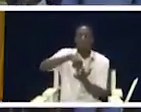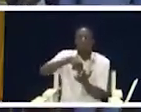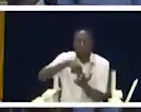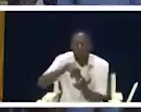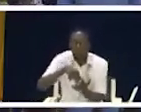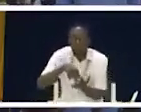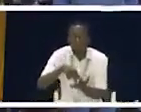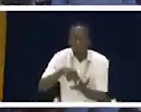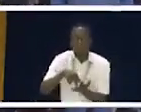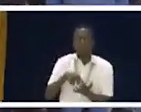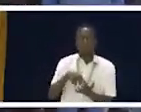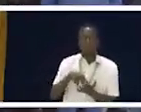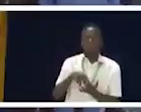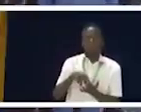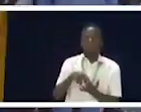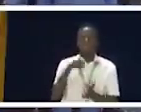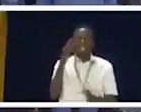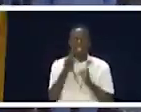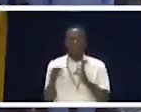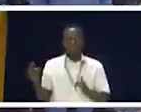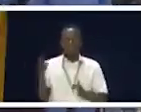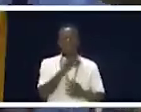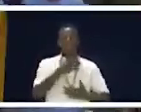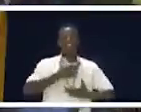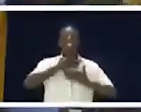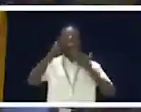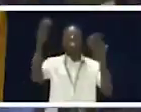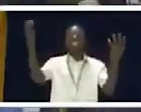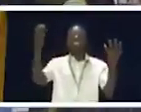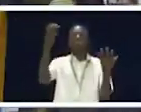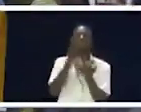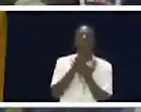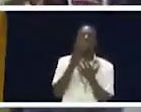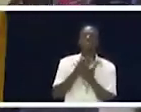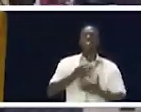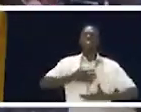feet. If you are shouting, shout louder, shout louder.